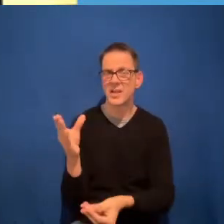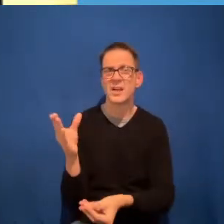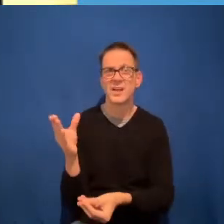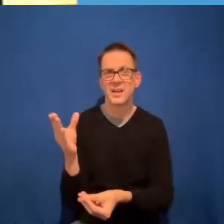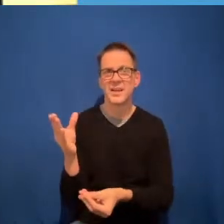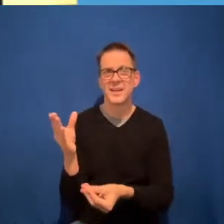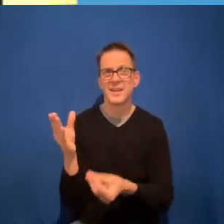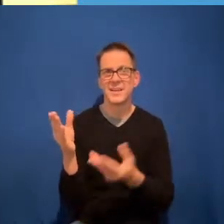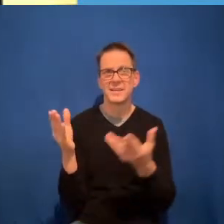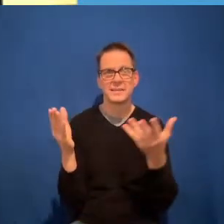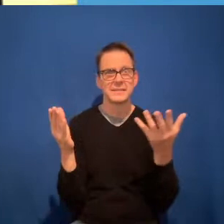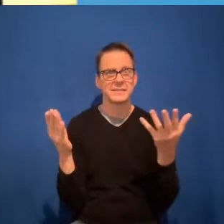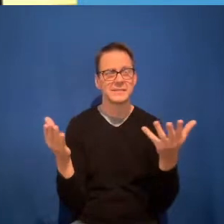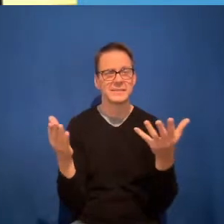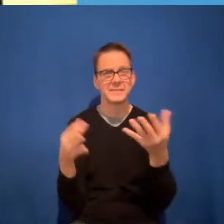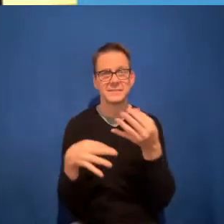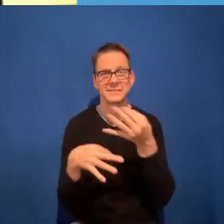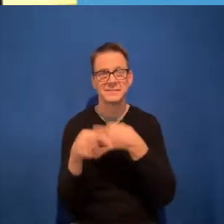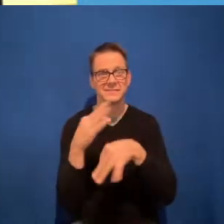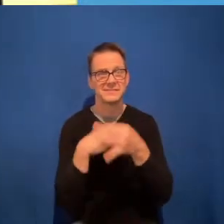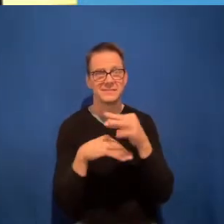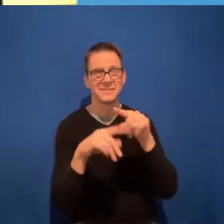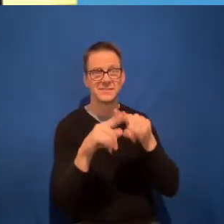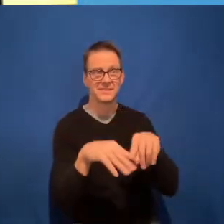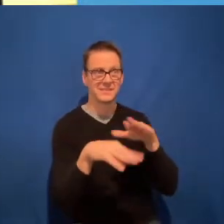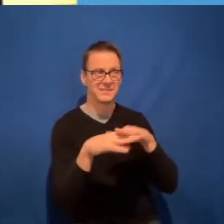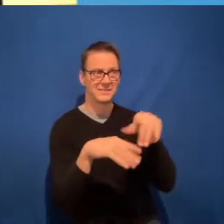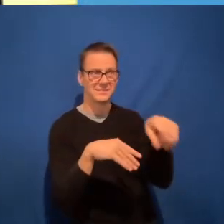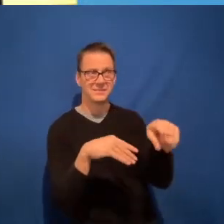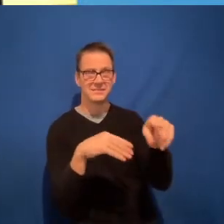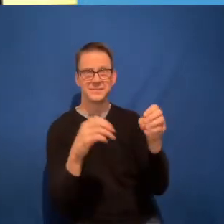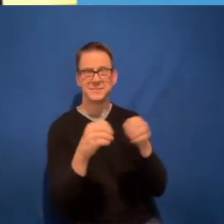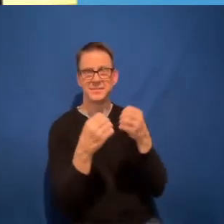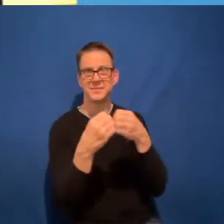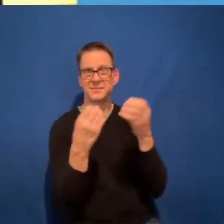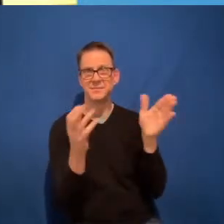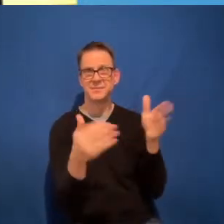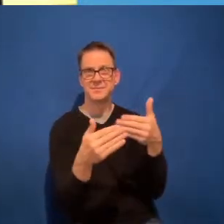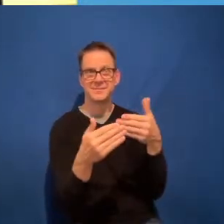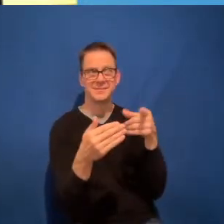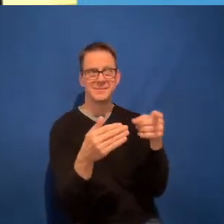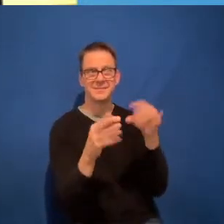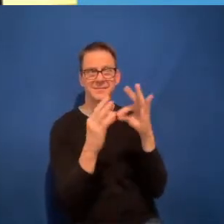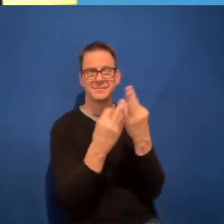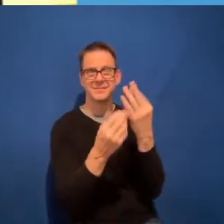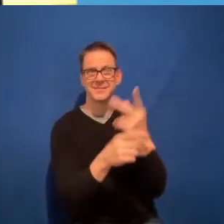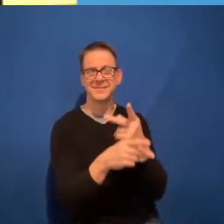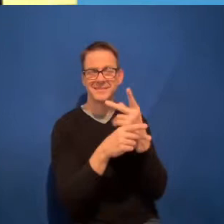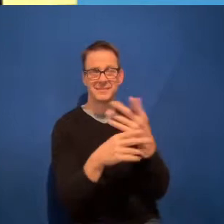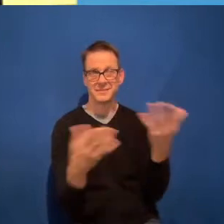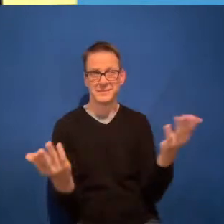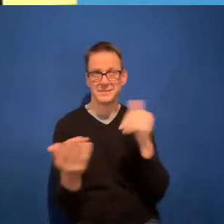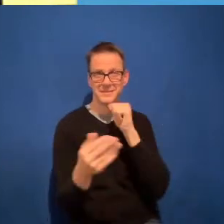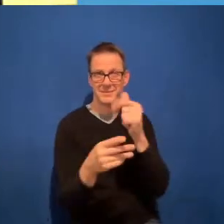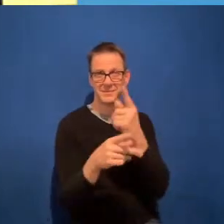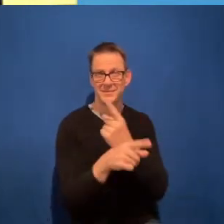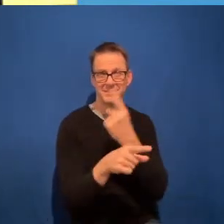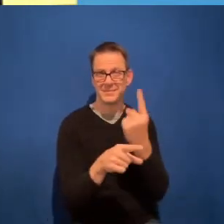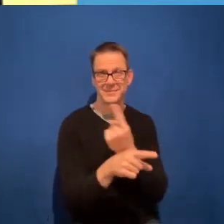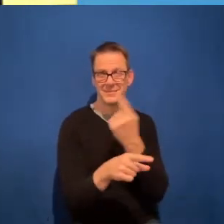emergency room as a one-stop shop for their family care needs. And that's not appropriate. It's not appropriate for a couple of things. First of